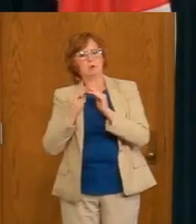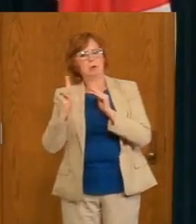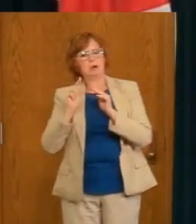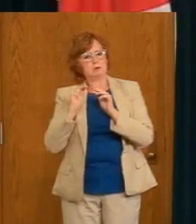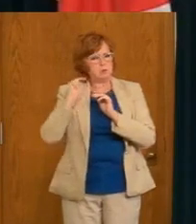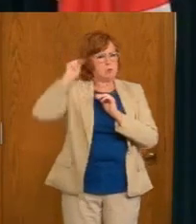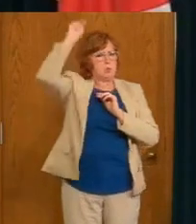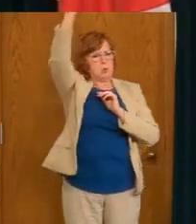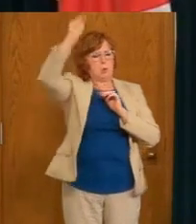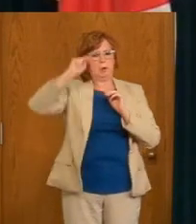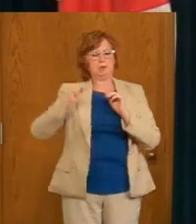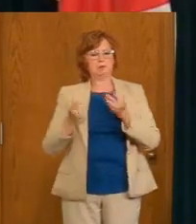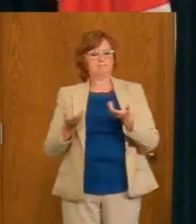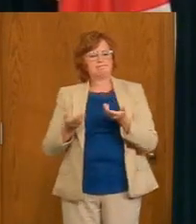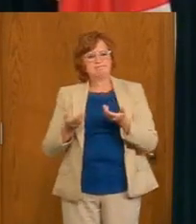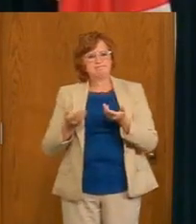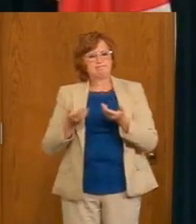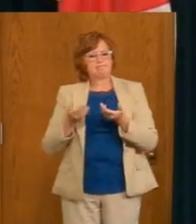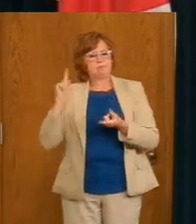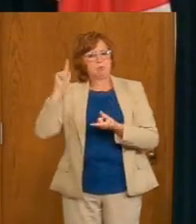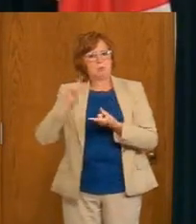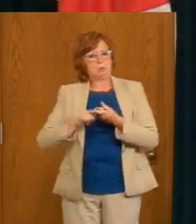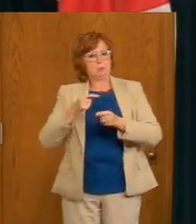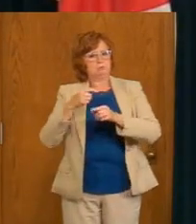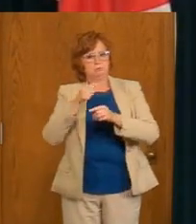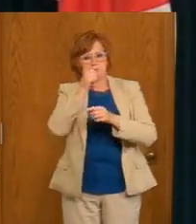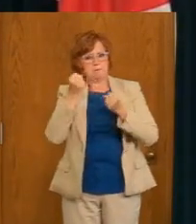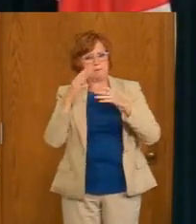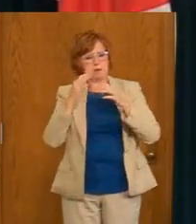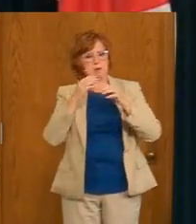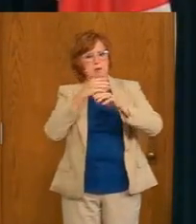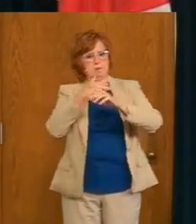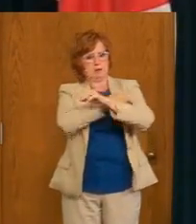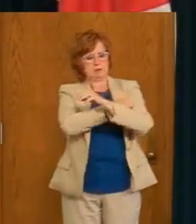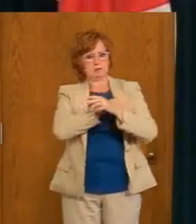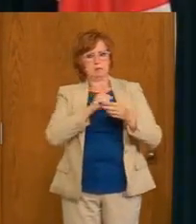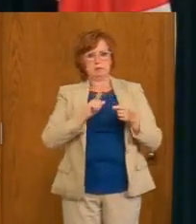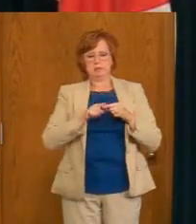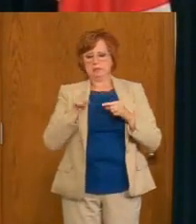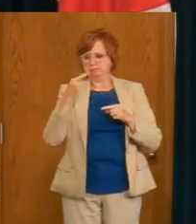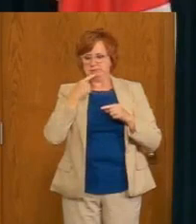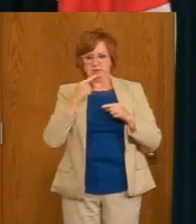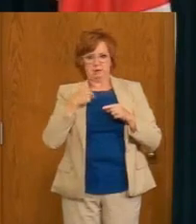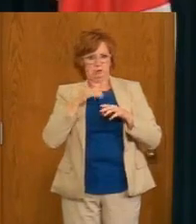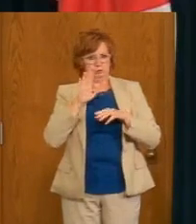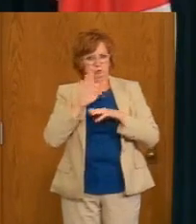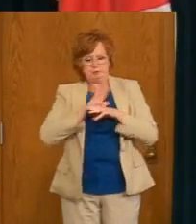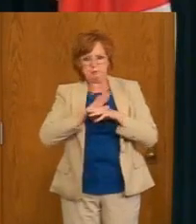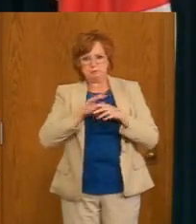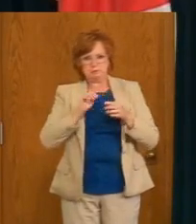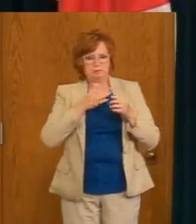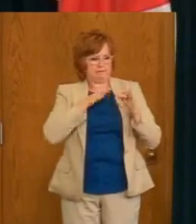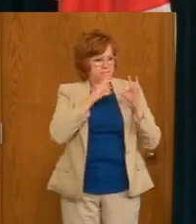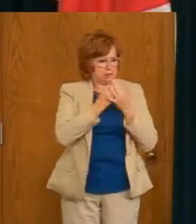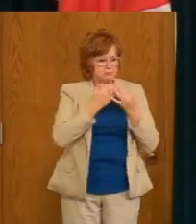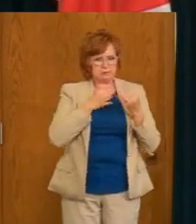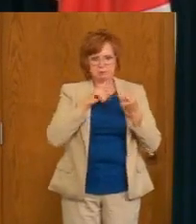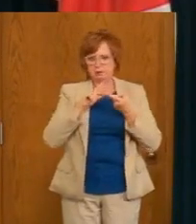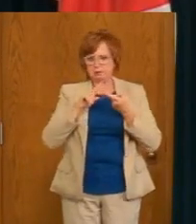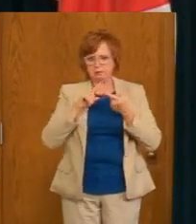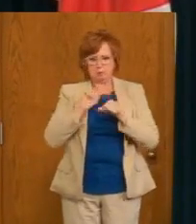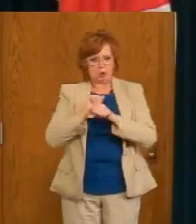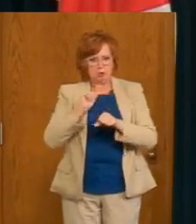get the vaccine, but they're busy with jobs and family and friends and can't find the time. And I think it's important that we all